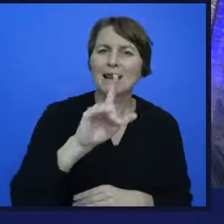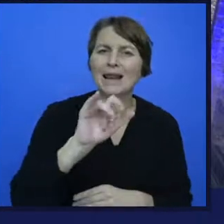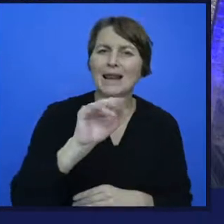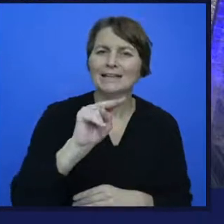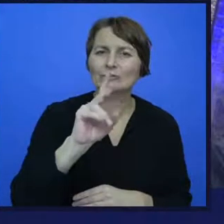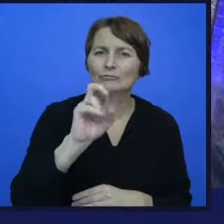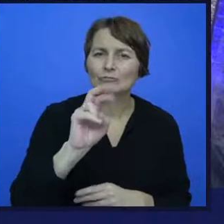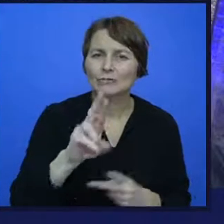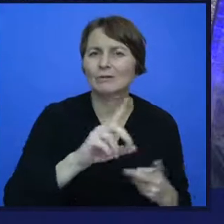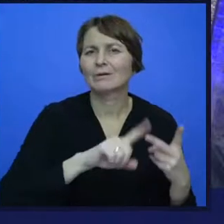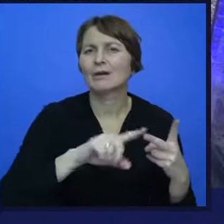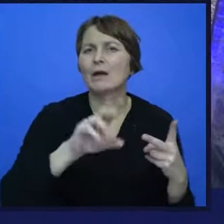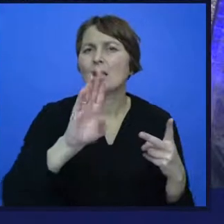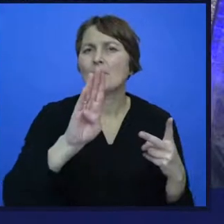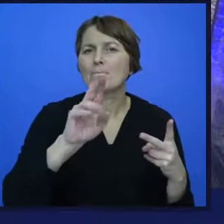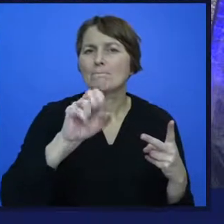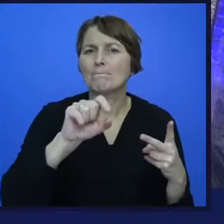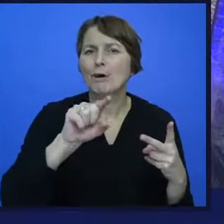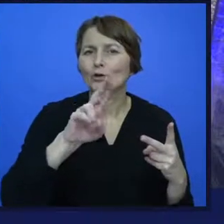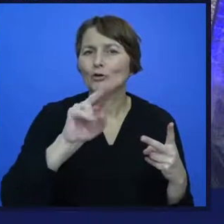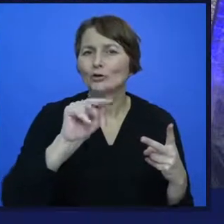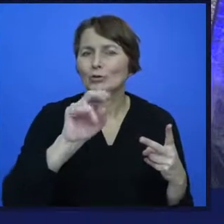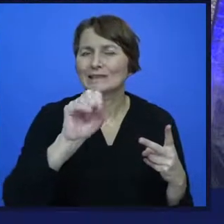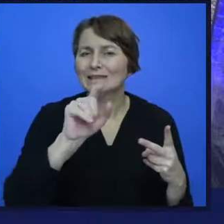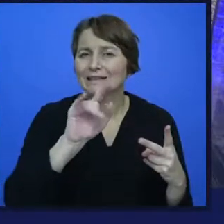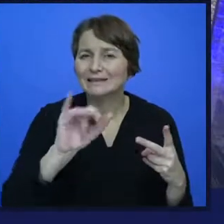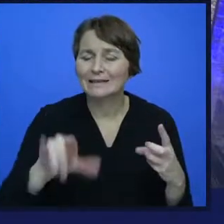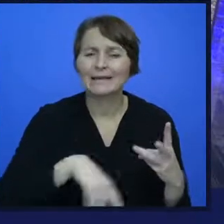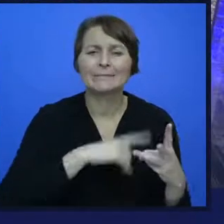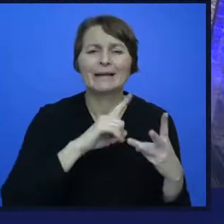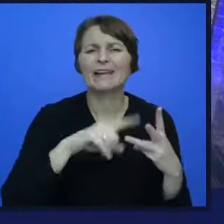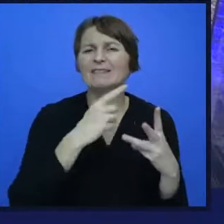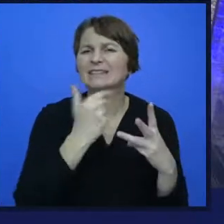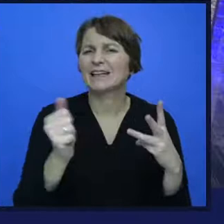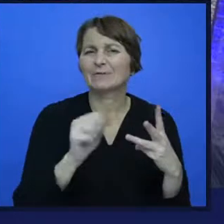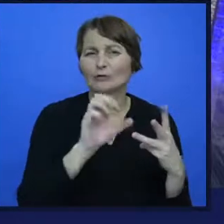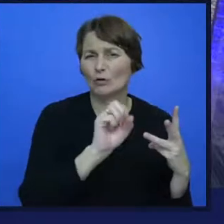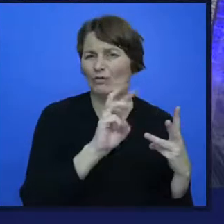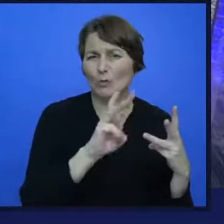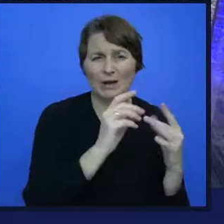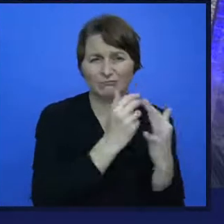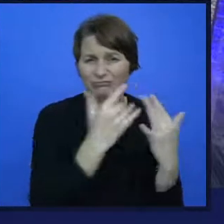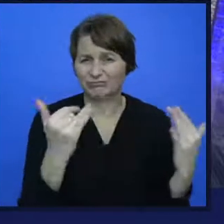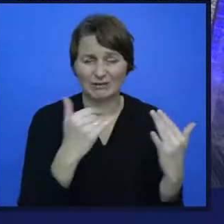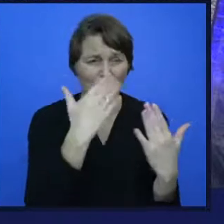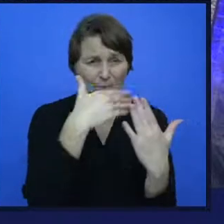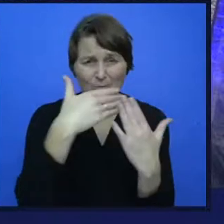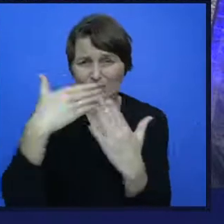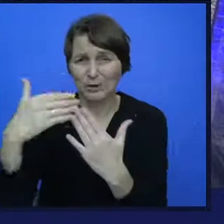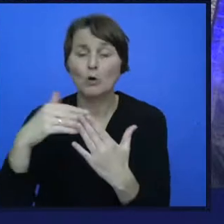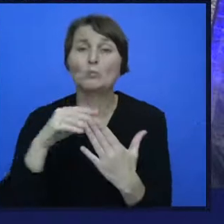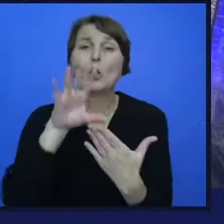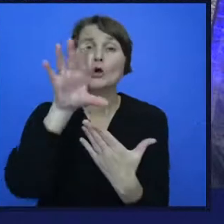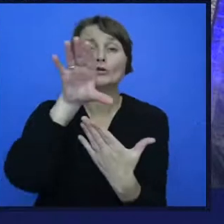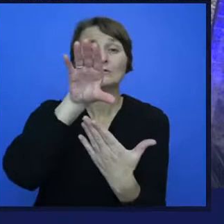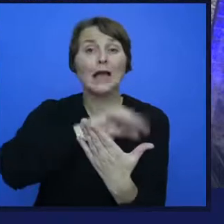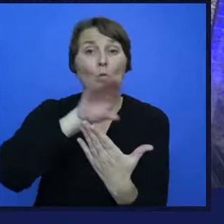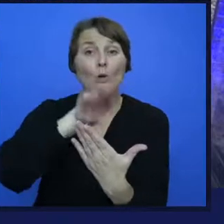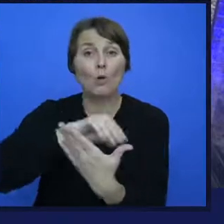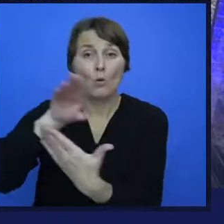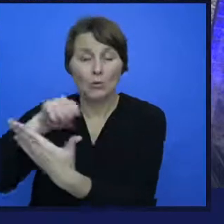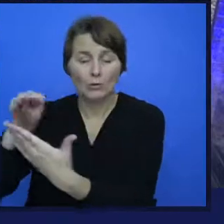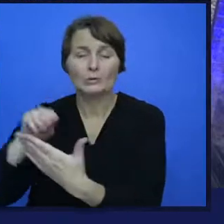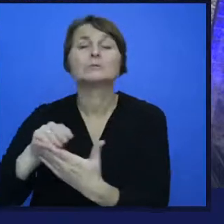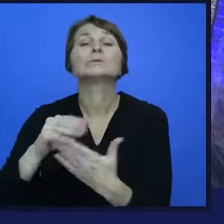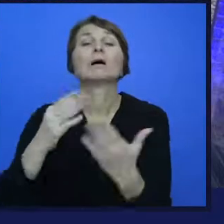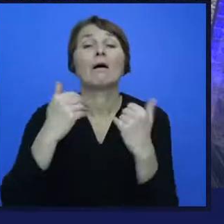These are free pieces of software when you're using them for the first time, or you're not using them in like a professional context. So download the tools, have a go, look at some YouTube